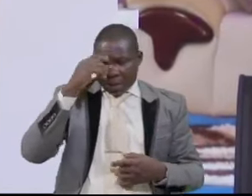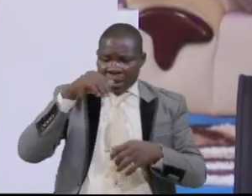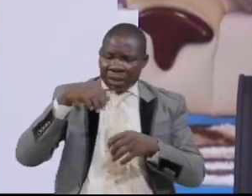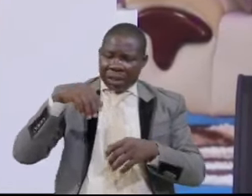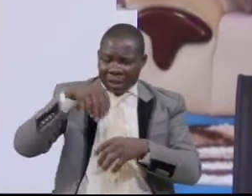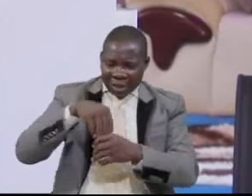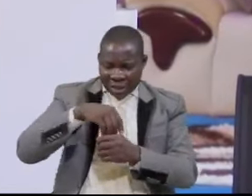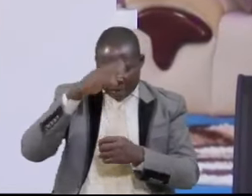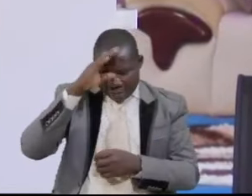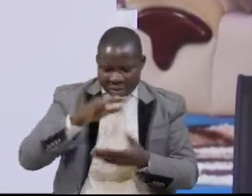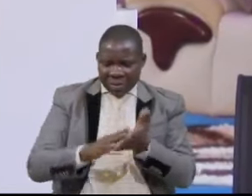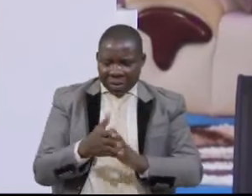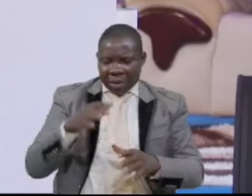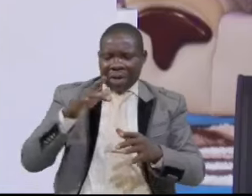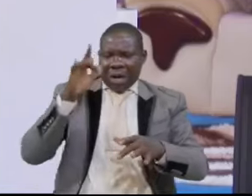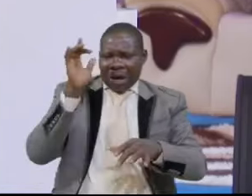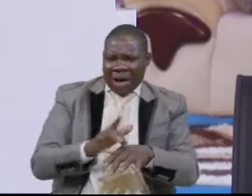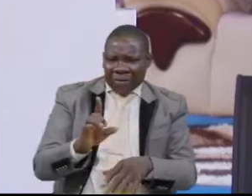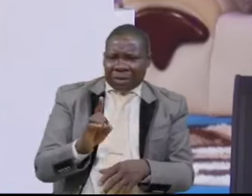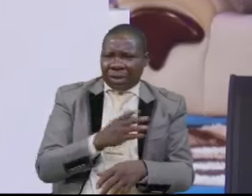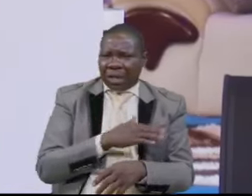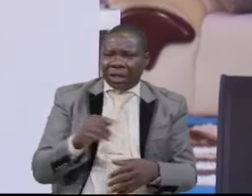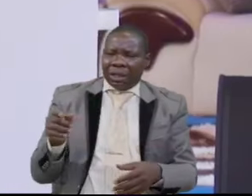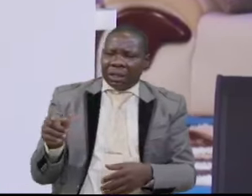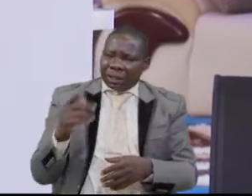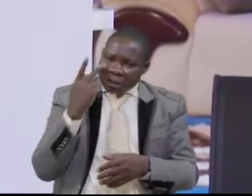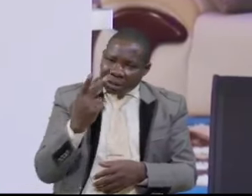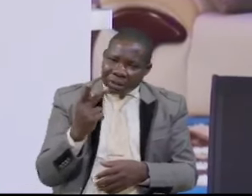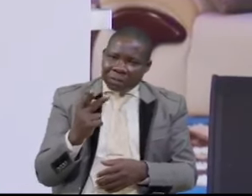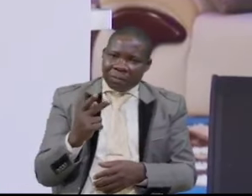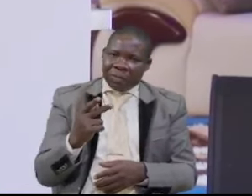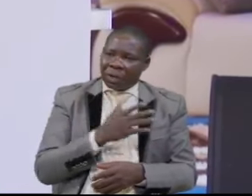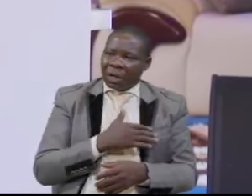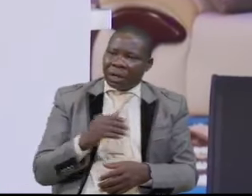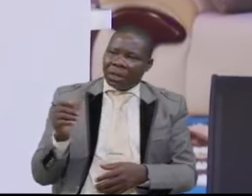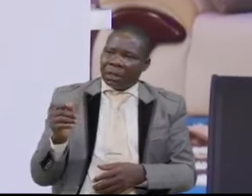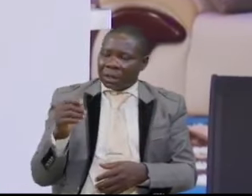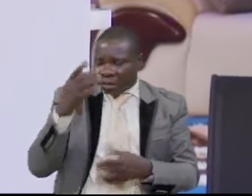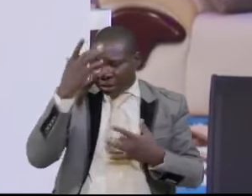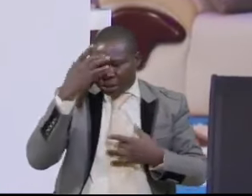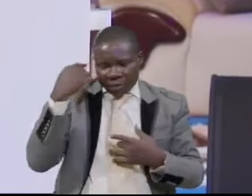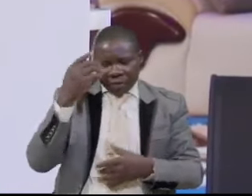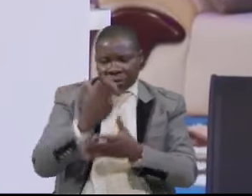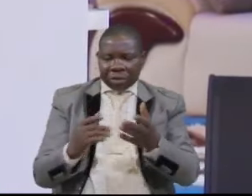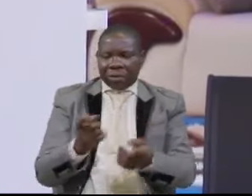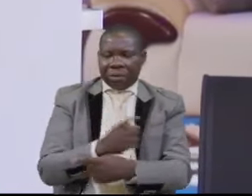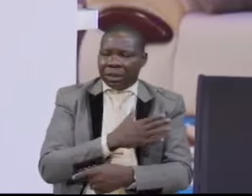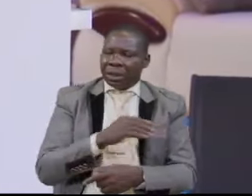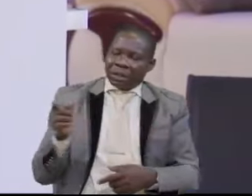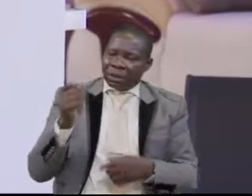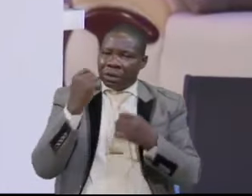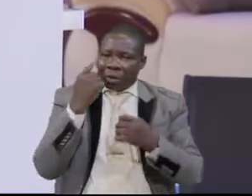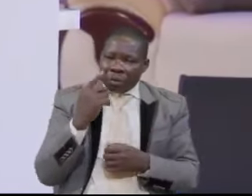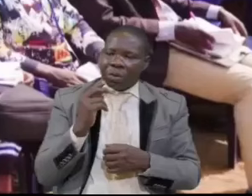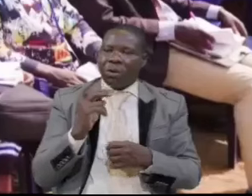was sick certain days, but he woke up. He said, the Lord showed you that not to depress you.